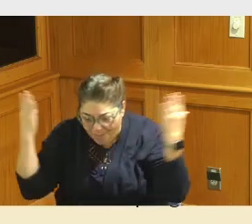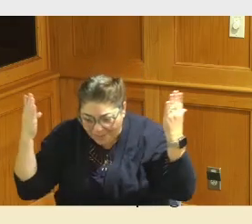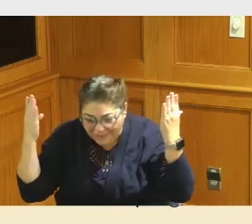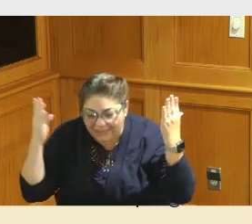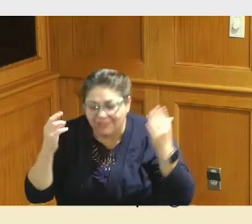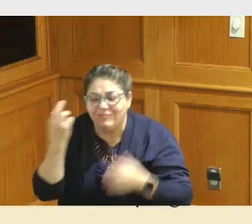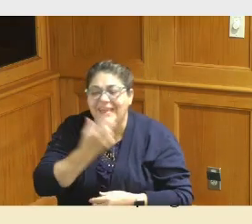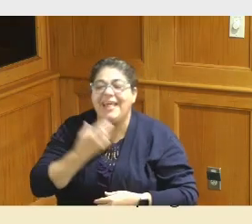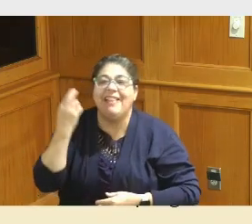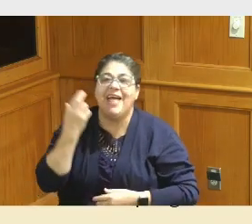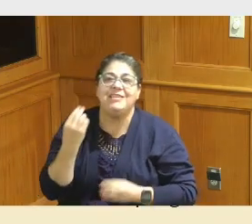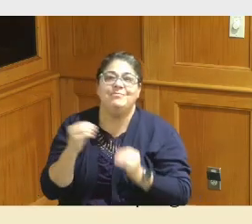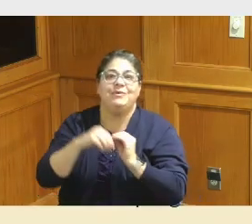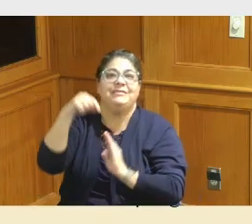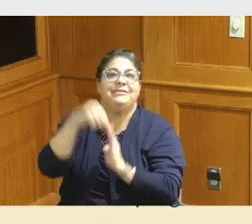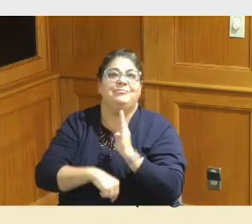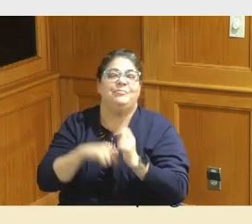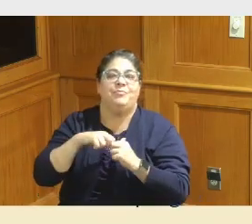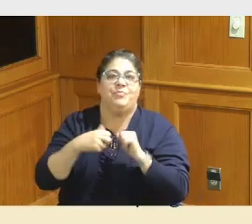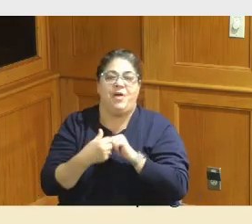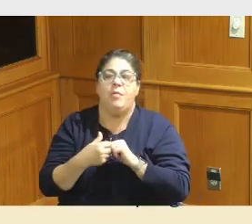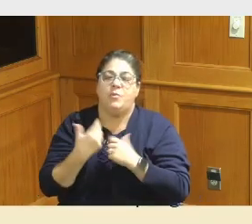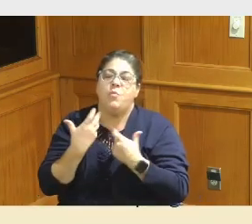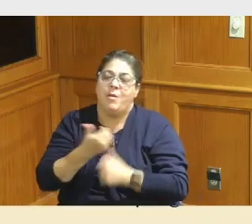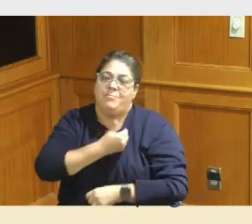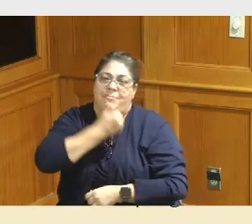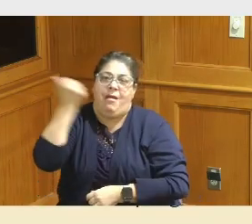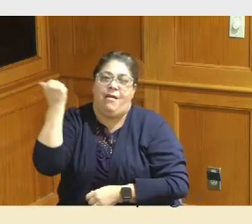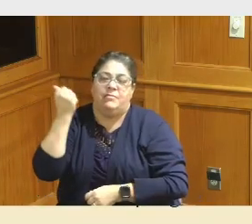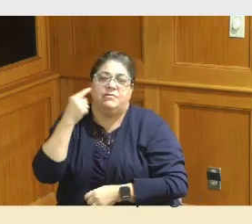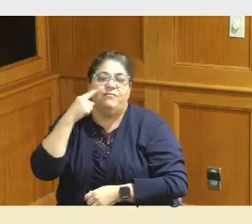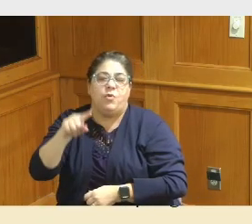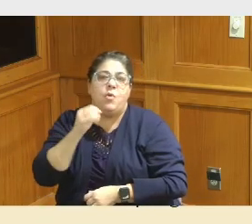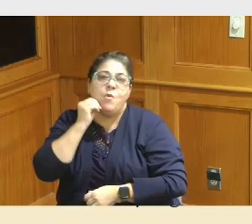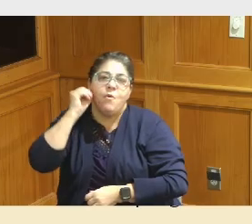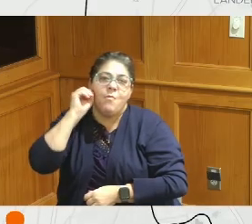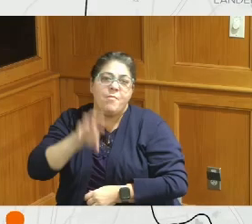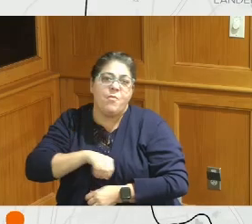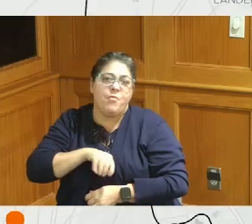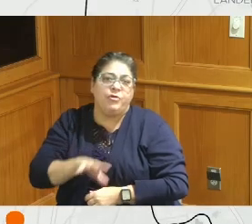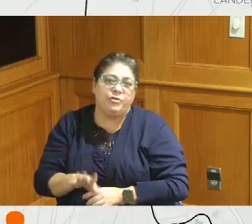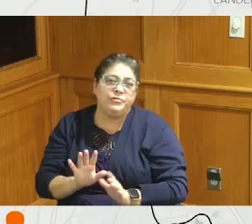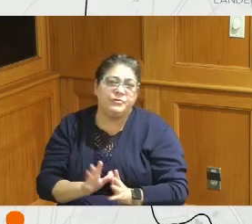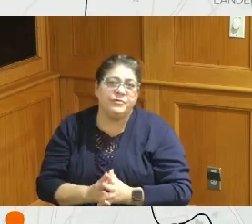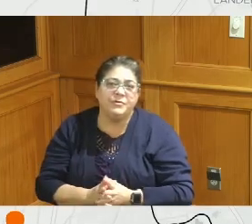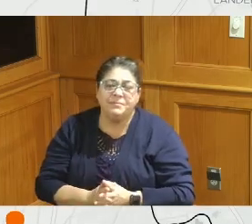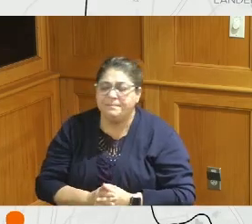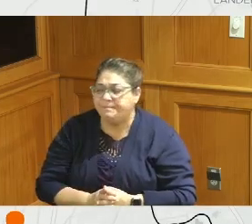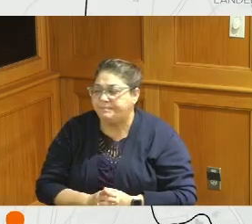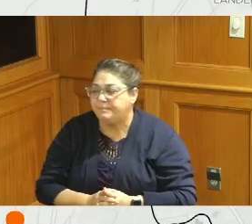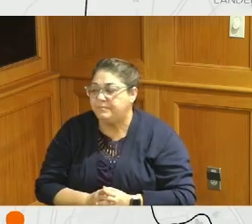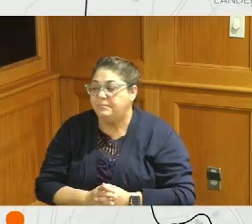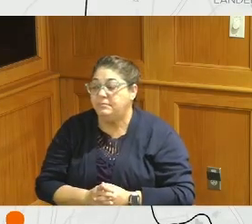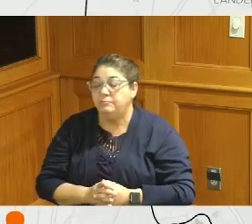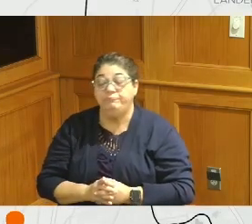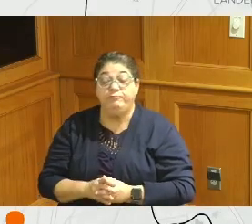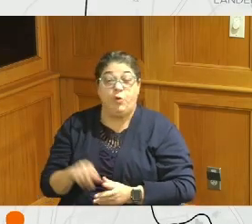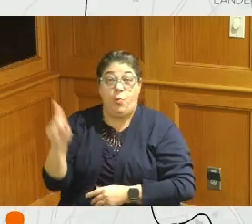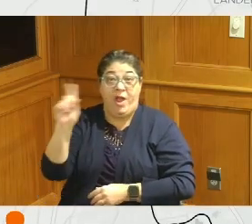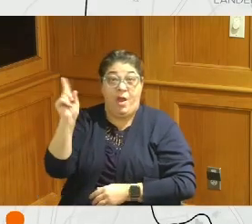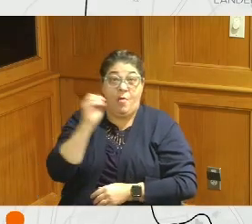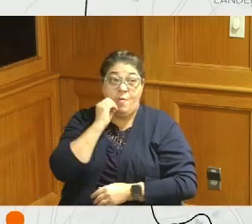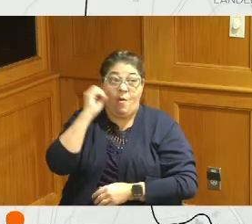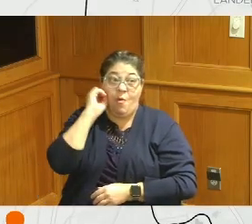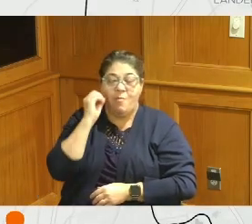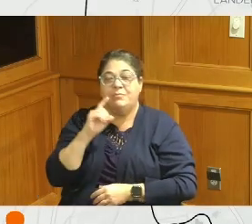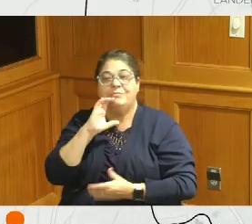perform the work, that we wanted to make sure we were really doing the best job for our homeowners. So where are these homes and